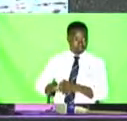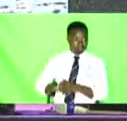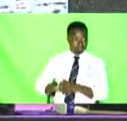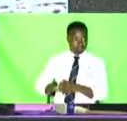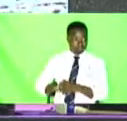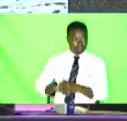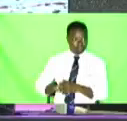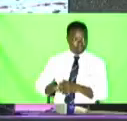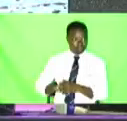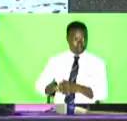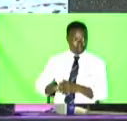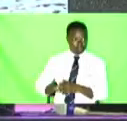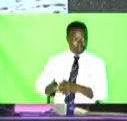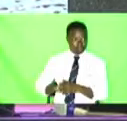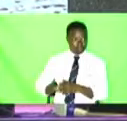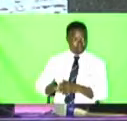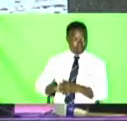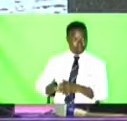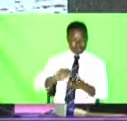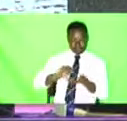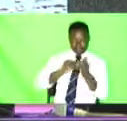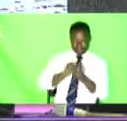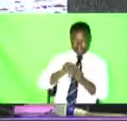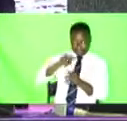He is under your claws, your authority.